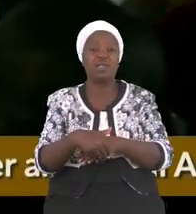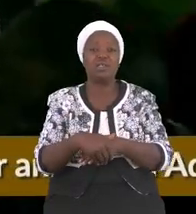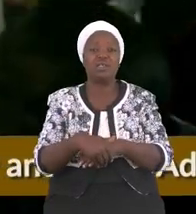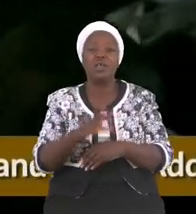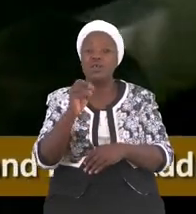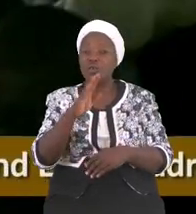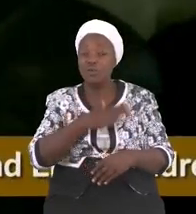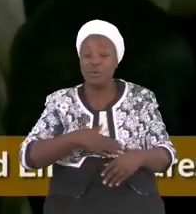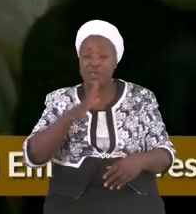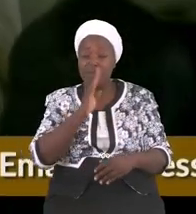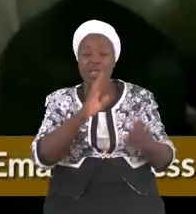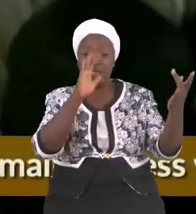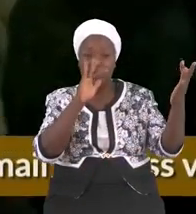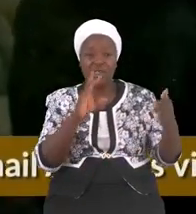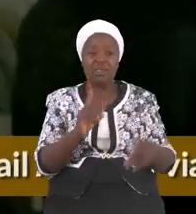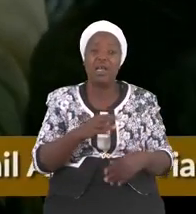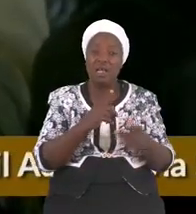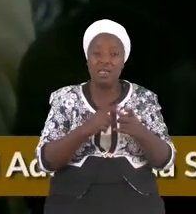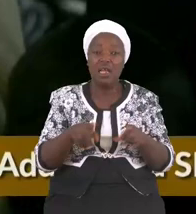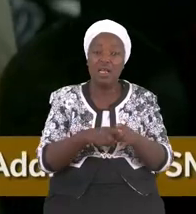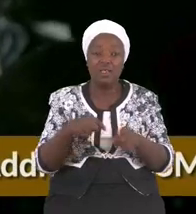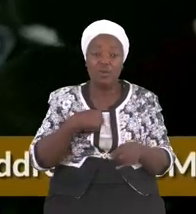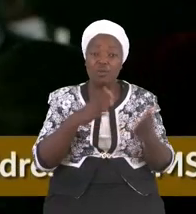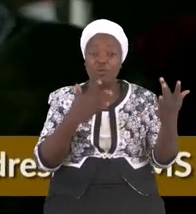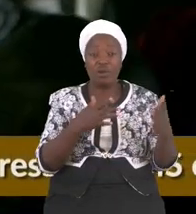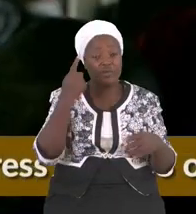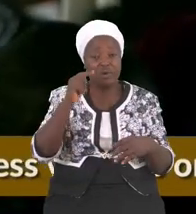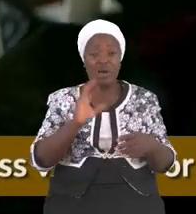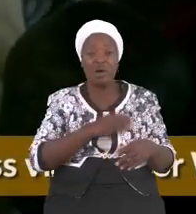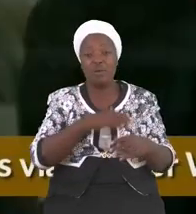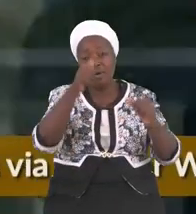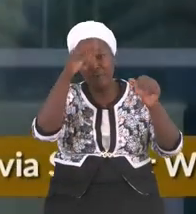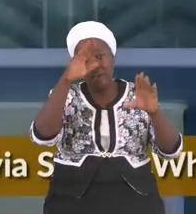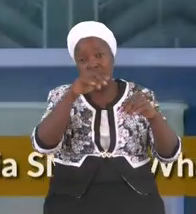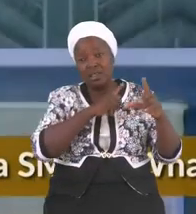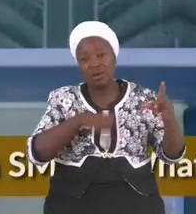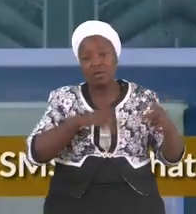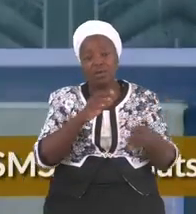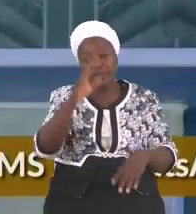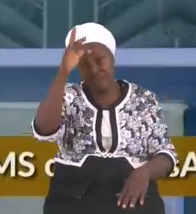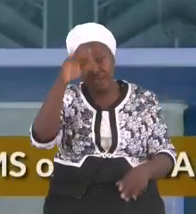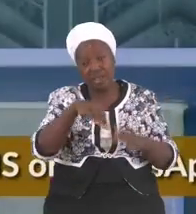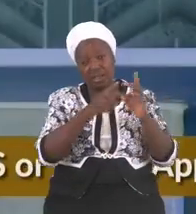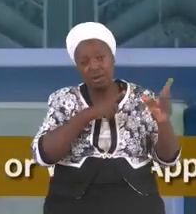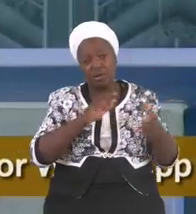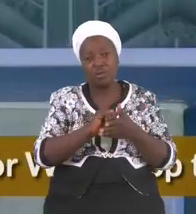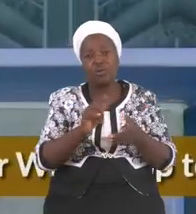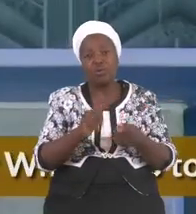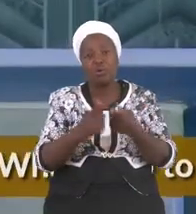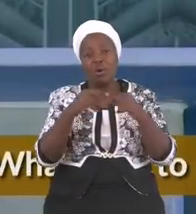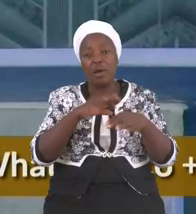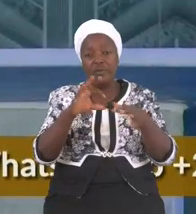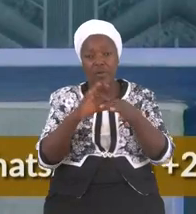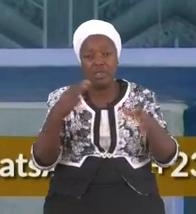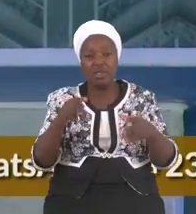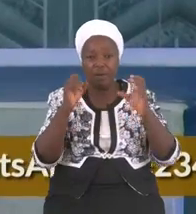are waiting for our Father in the Lord to come and release the power and the miracle come upon your life. Miracles are